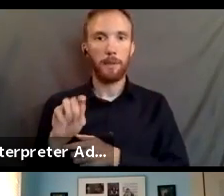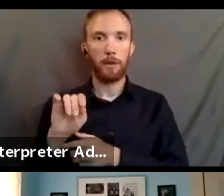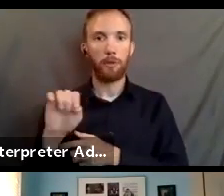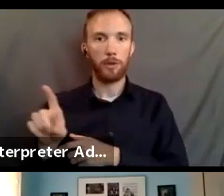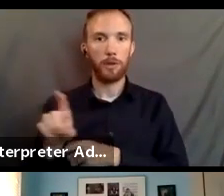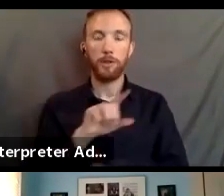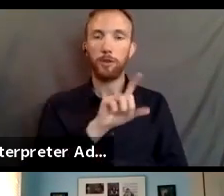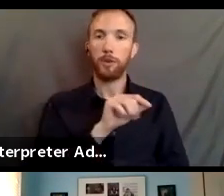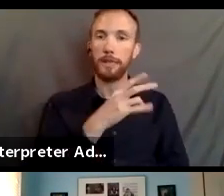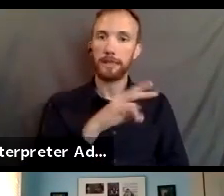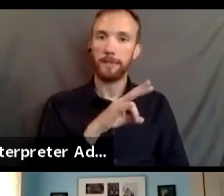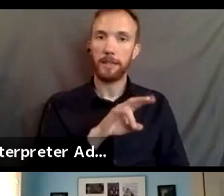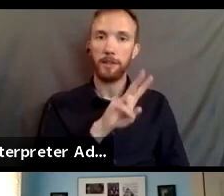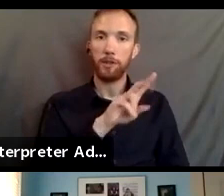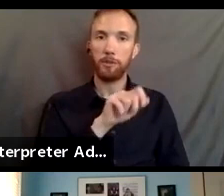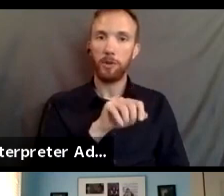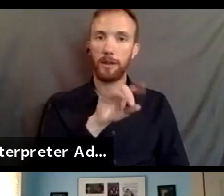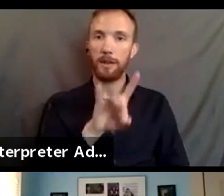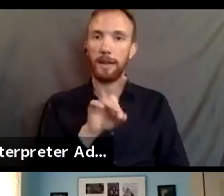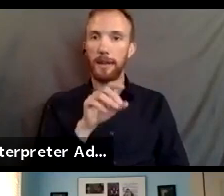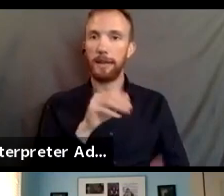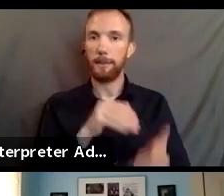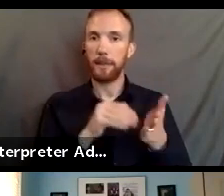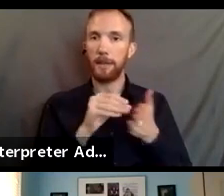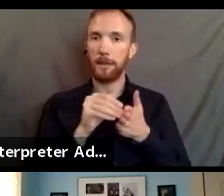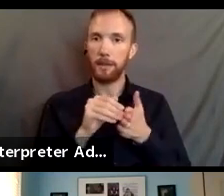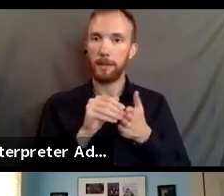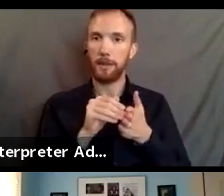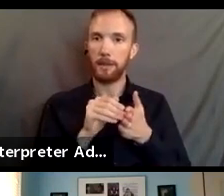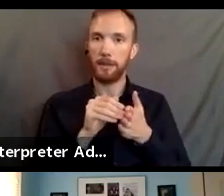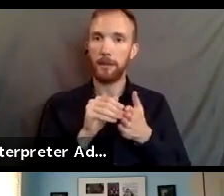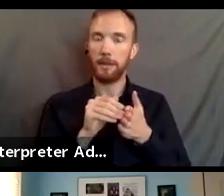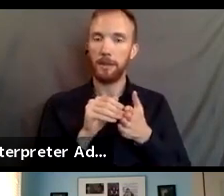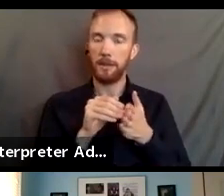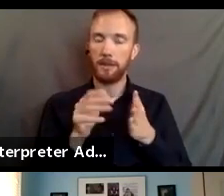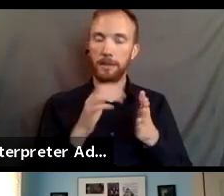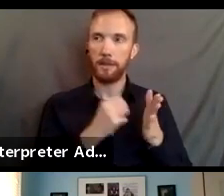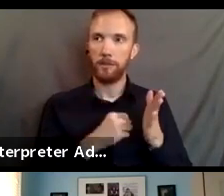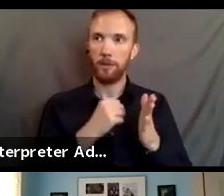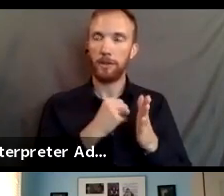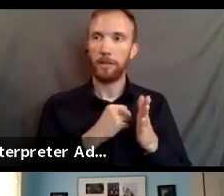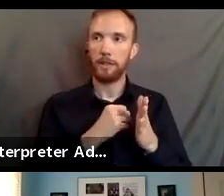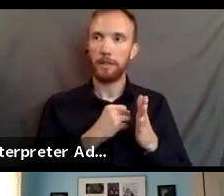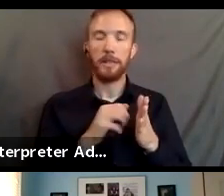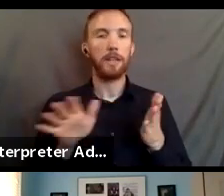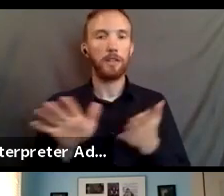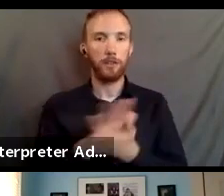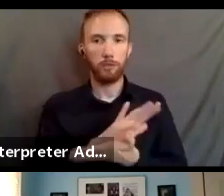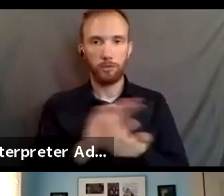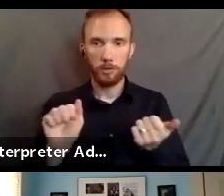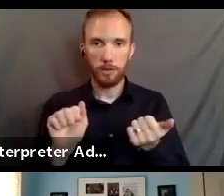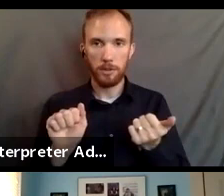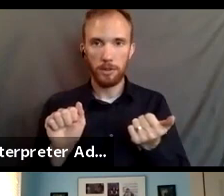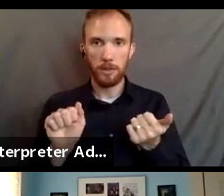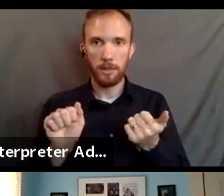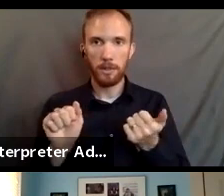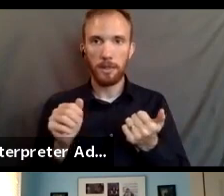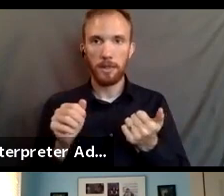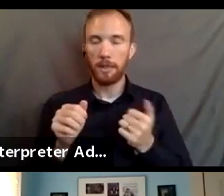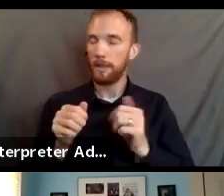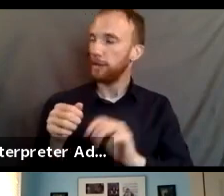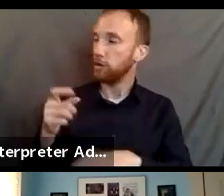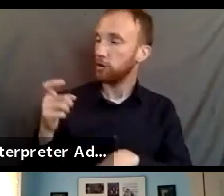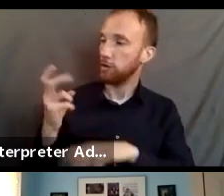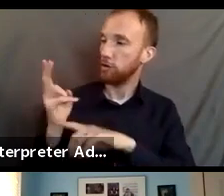2.28 million modular what this what's the smallest i'm sorry was demolished and the amount you're two